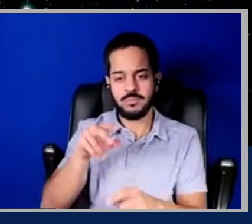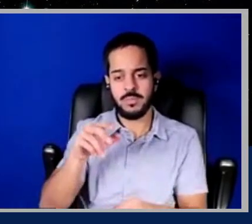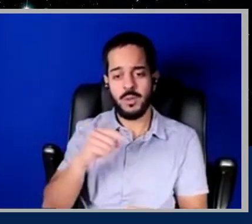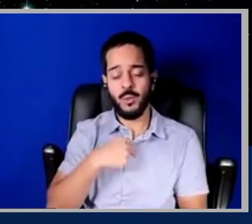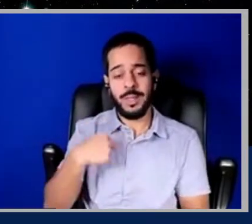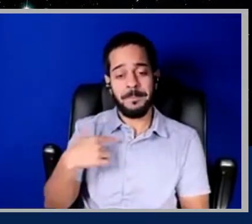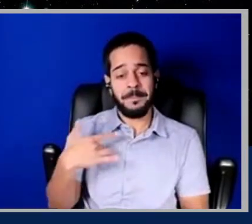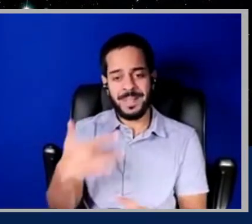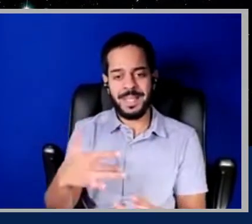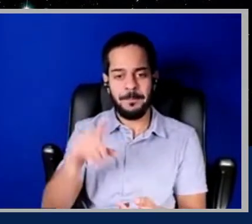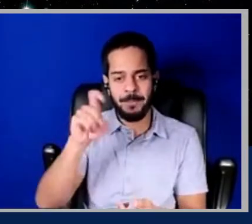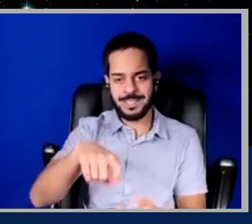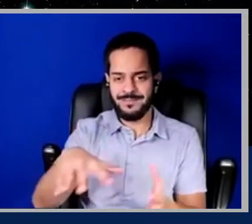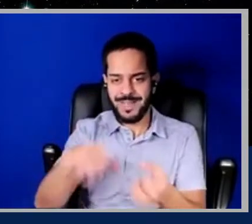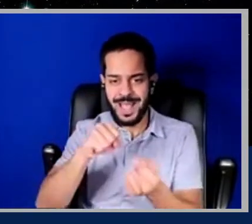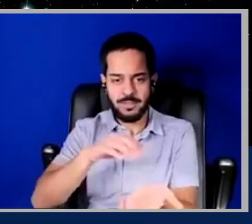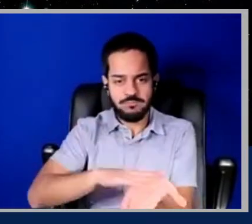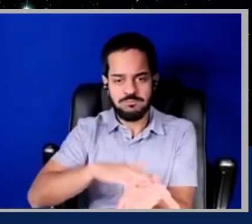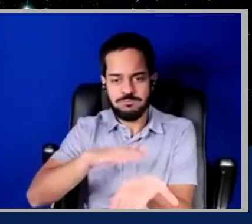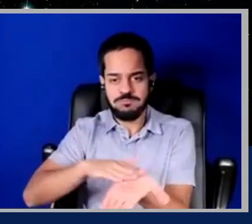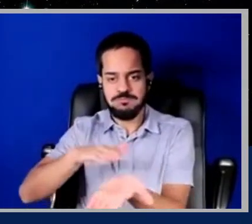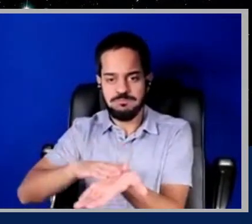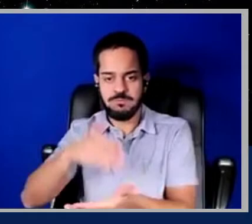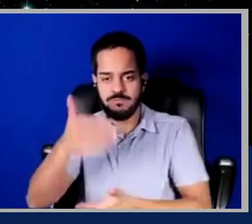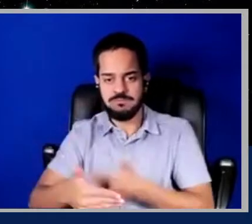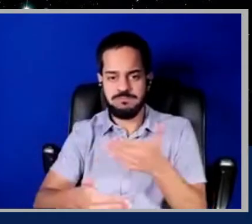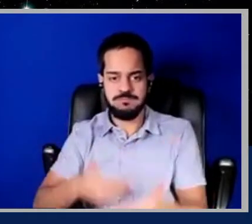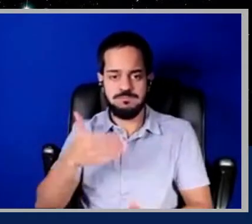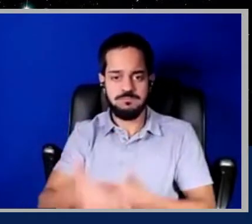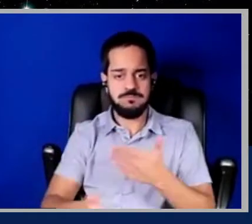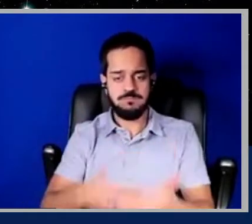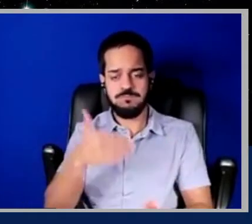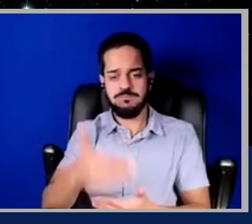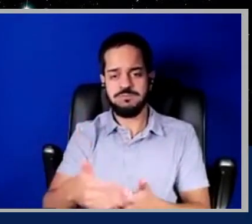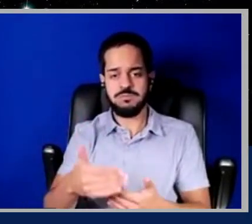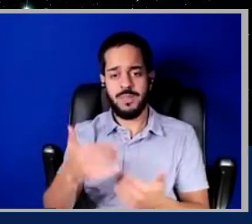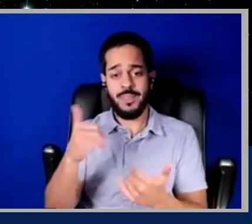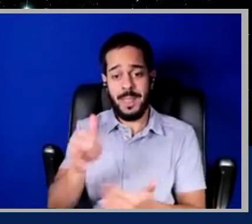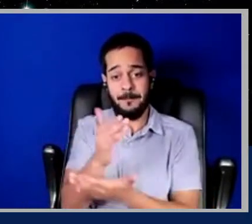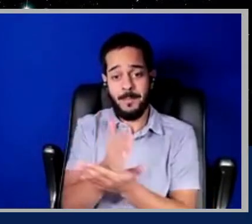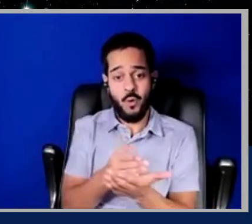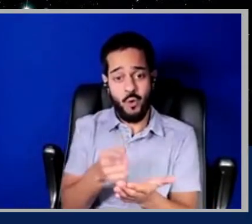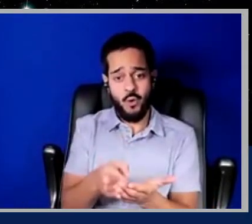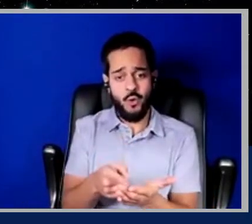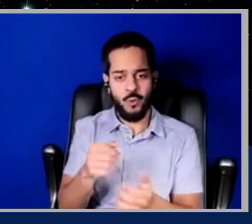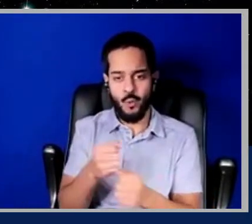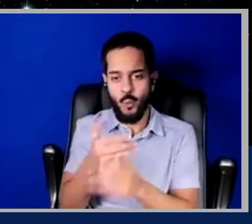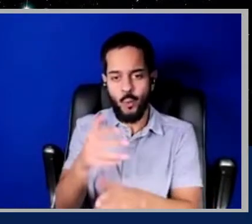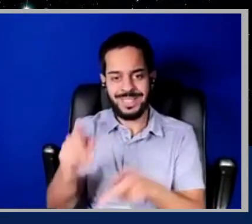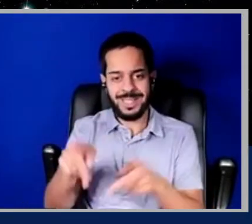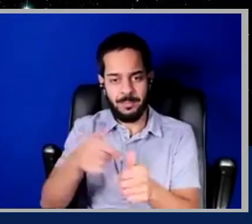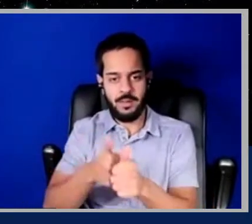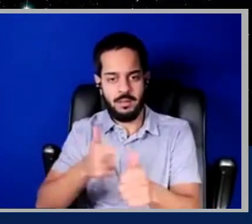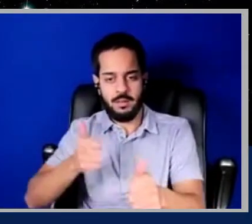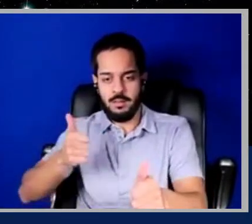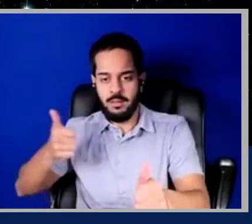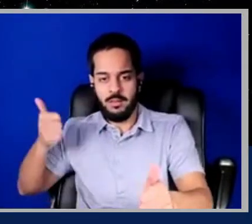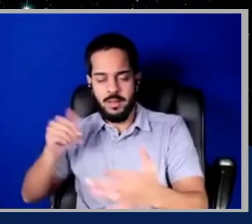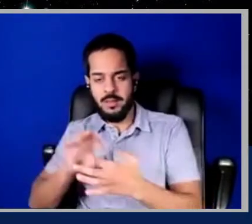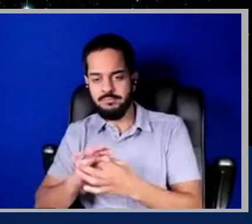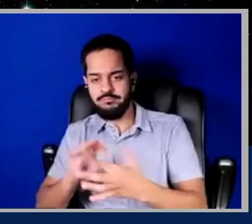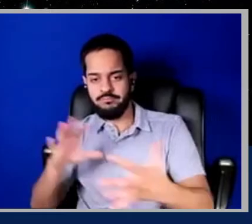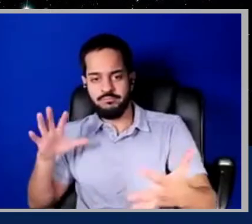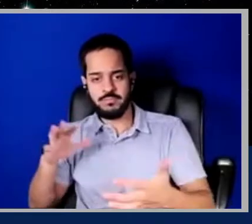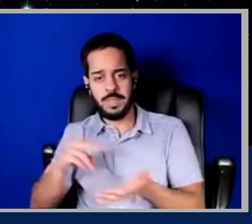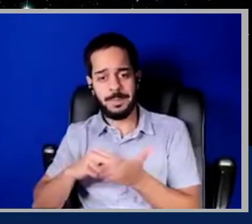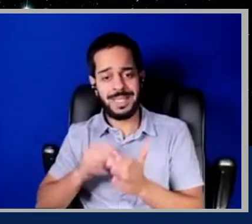the papers out, get it done, get the results. And that's a big part of what leaves a lot of people behind. I don't know if you want to